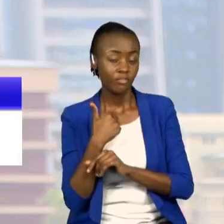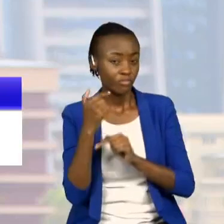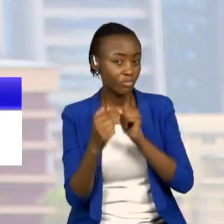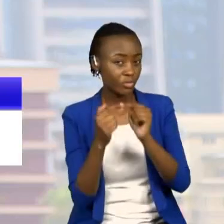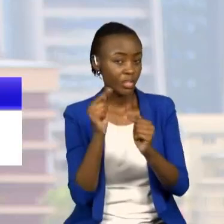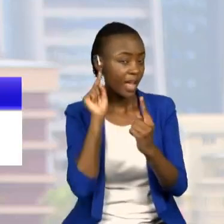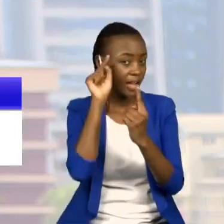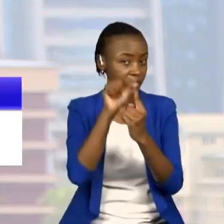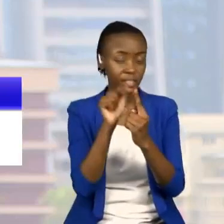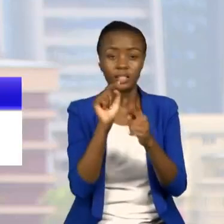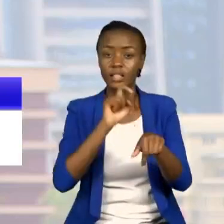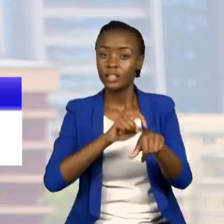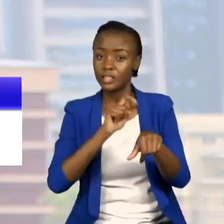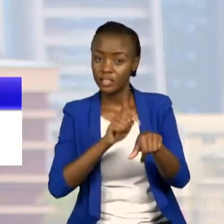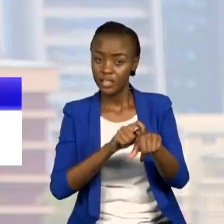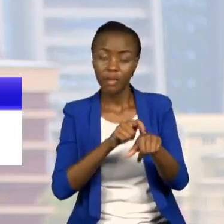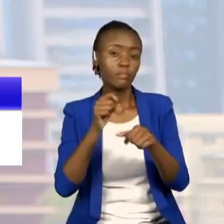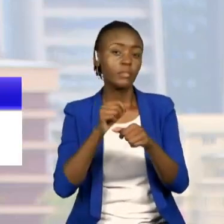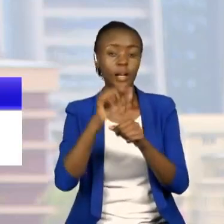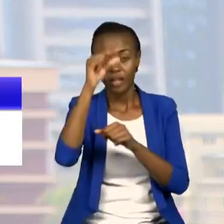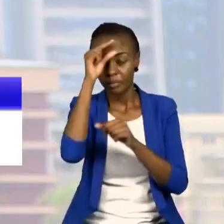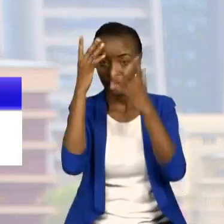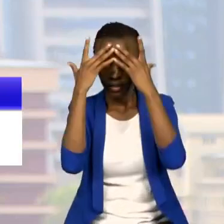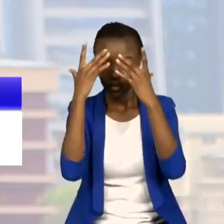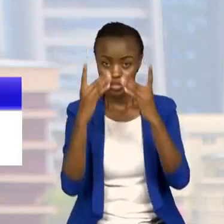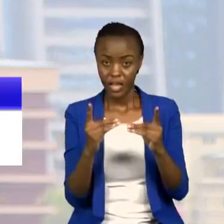until then, when the government will do a review to determine whether or